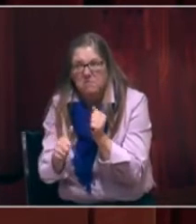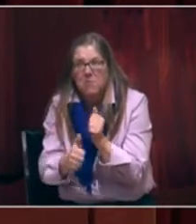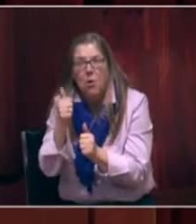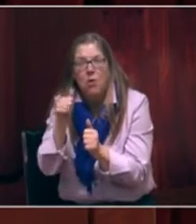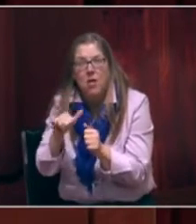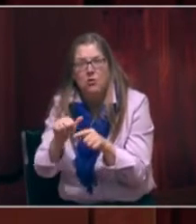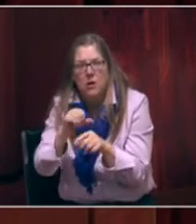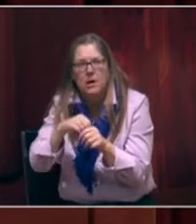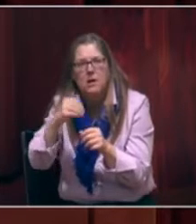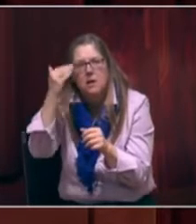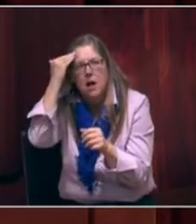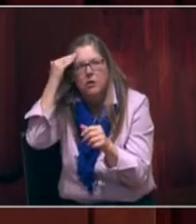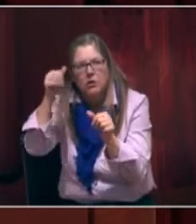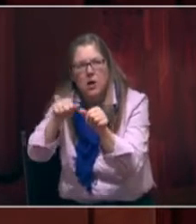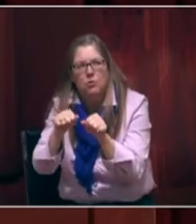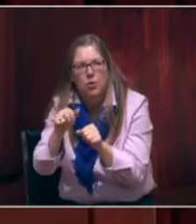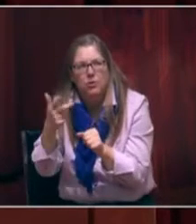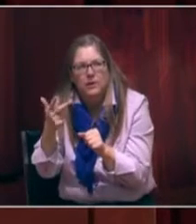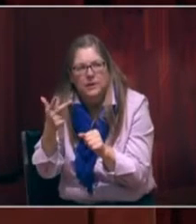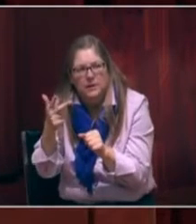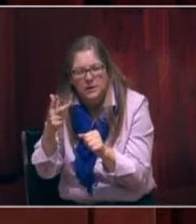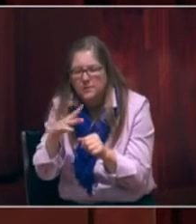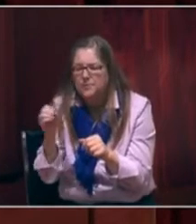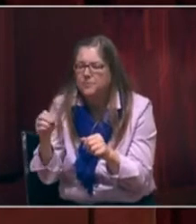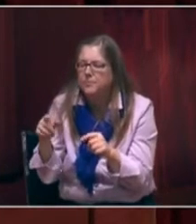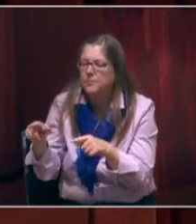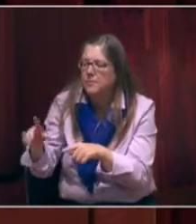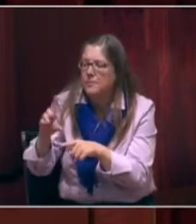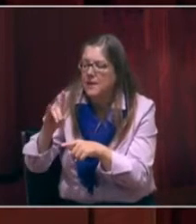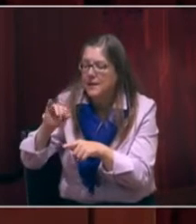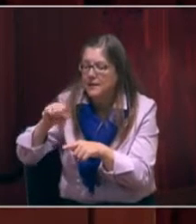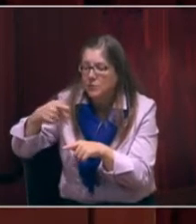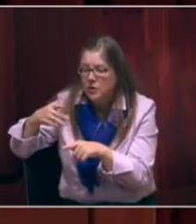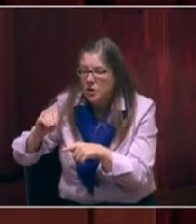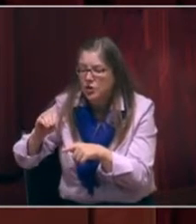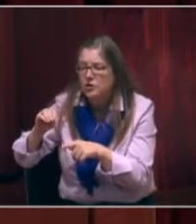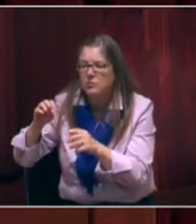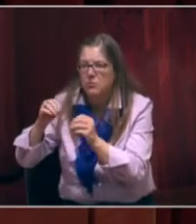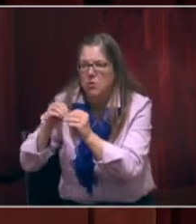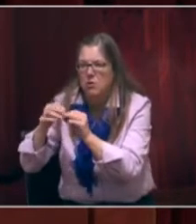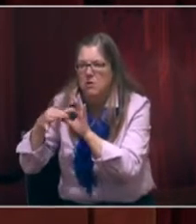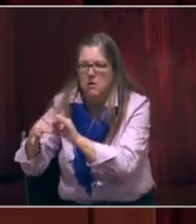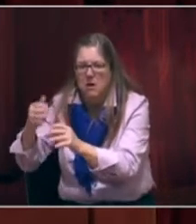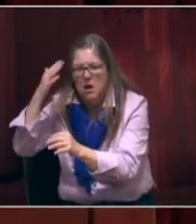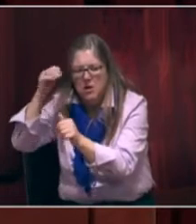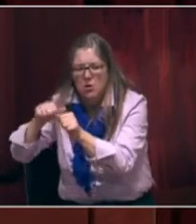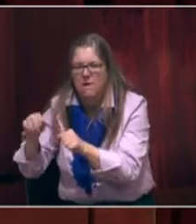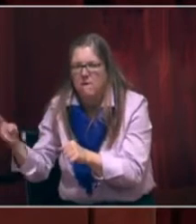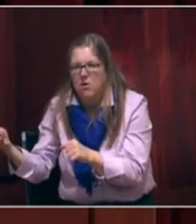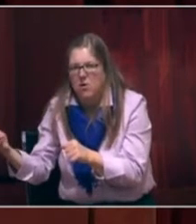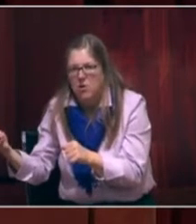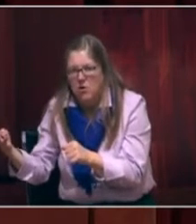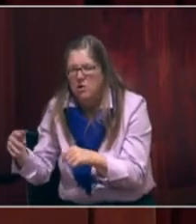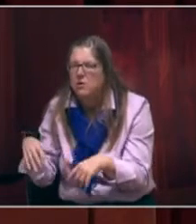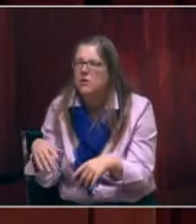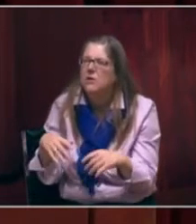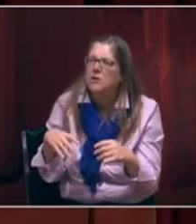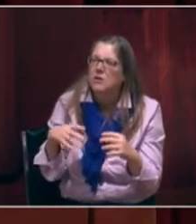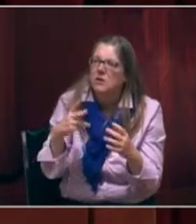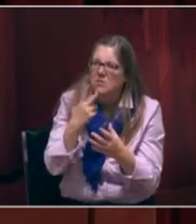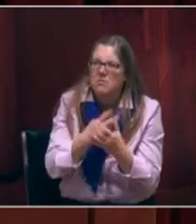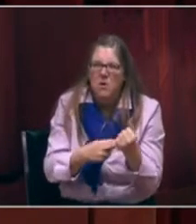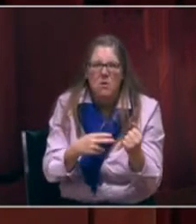in Knowledge Area 3 and the implementation with disposition in Knowledge Area 4. Both of those are covered in kind of less